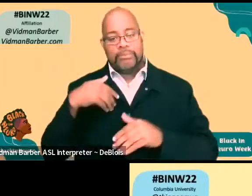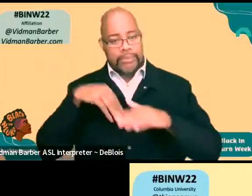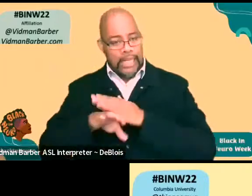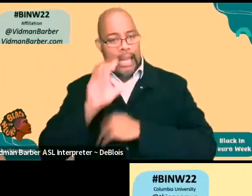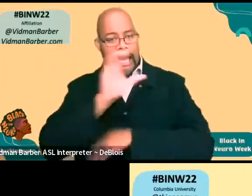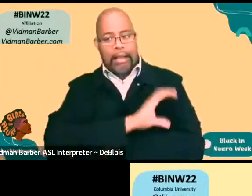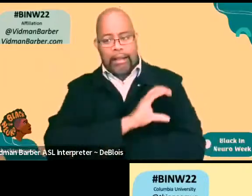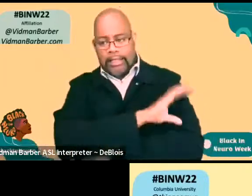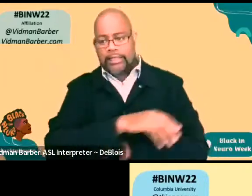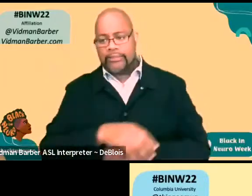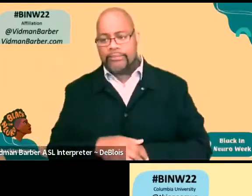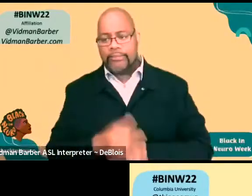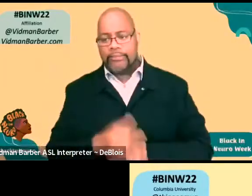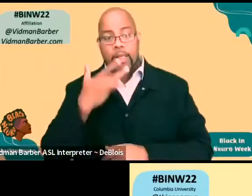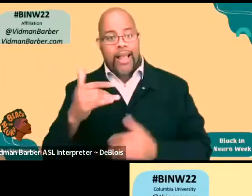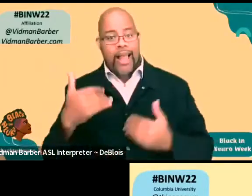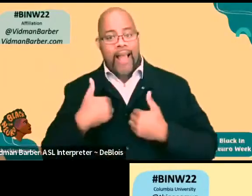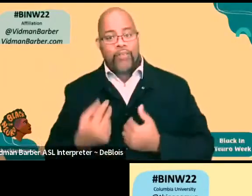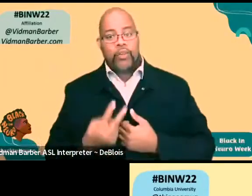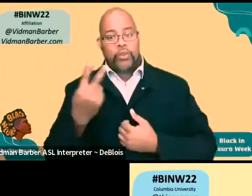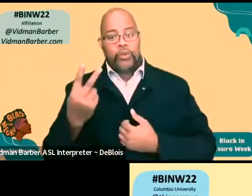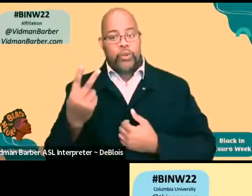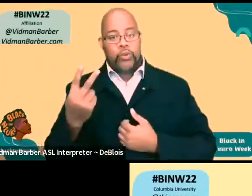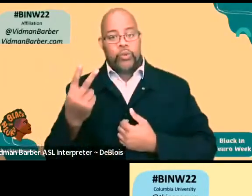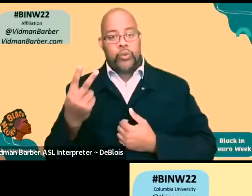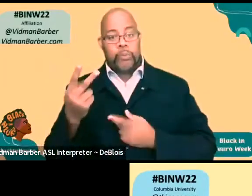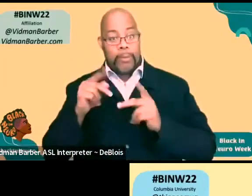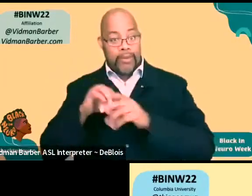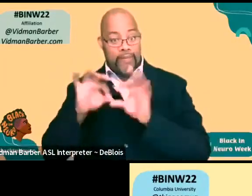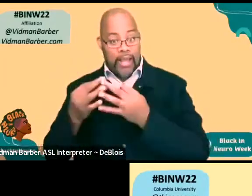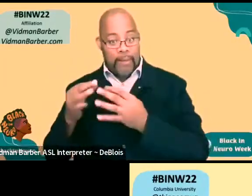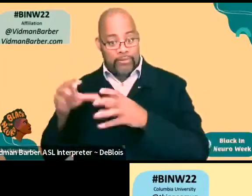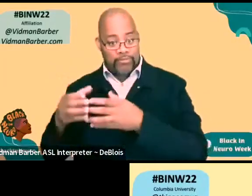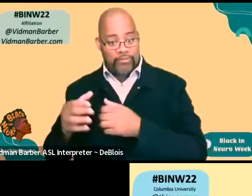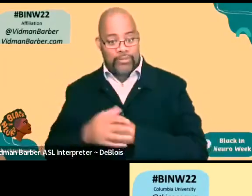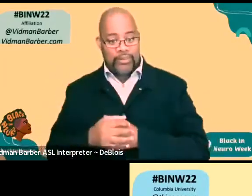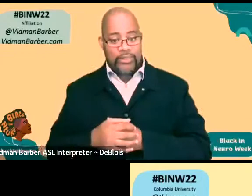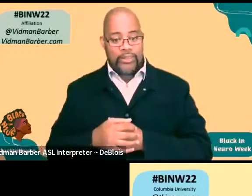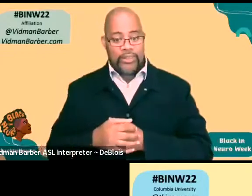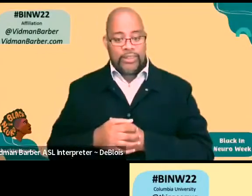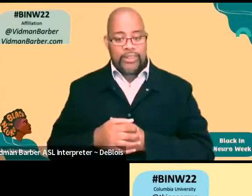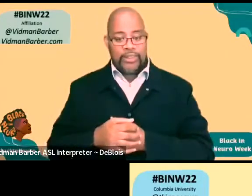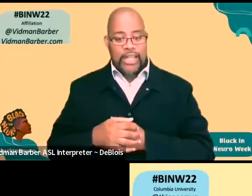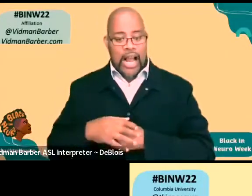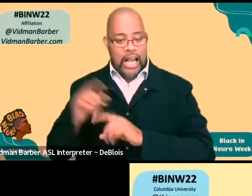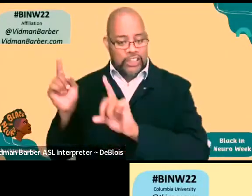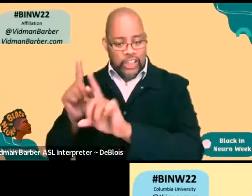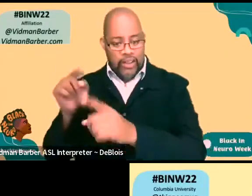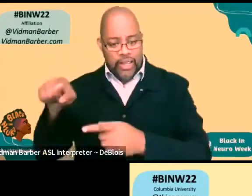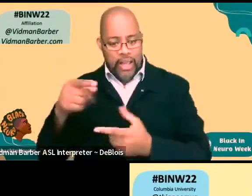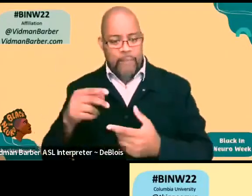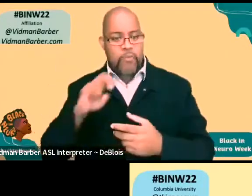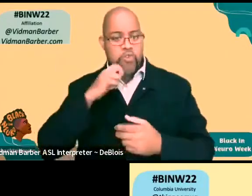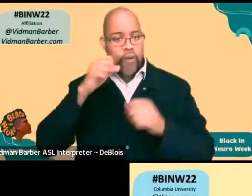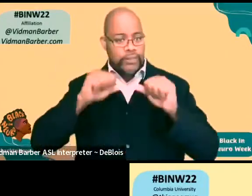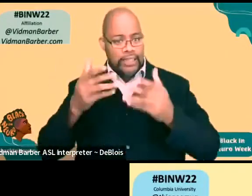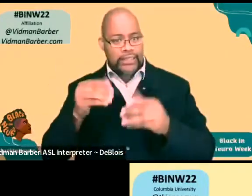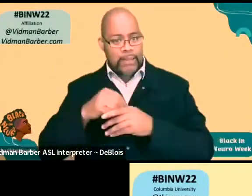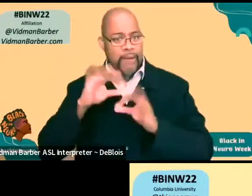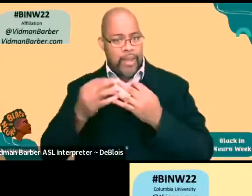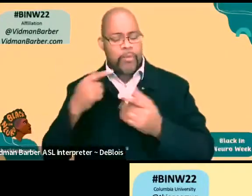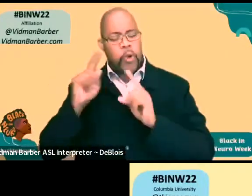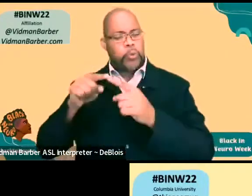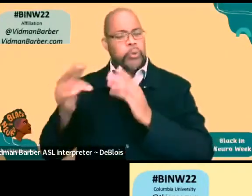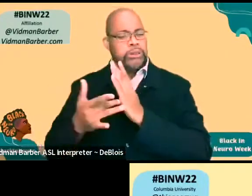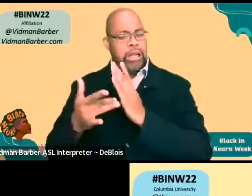clinic. I'm lucky enough to have 2 neurologists in the family. And I shadowed them, and they were like, yeah, go to the EEG tech, hang out, blah,